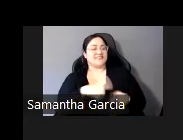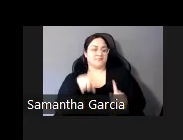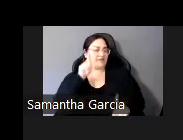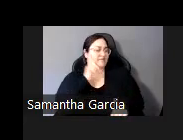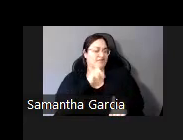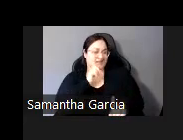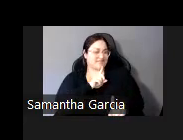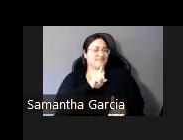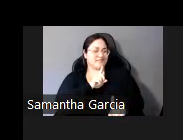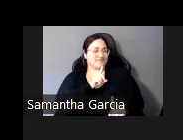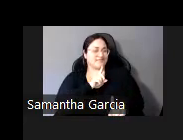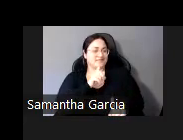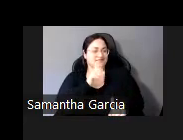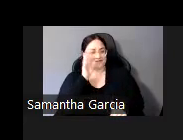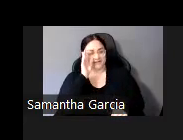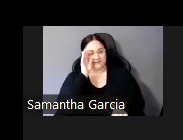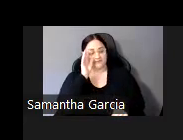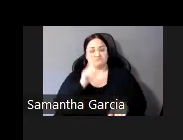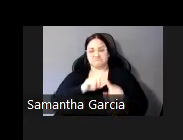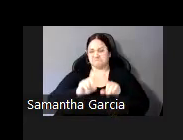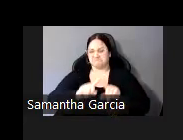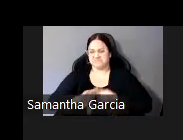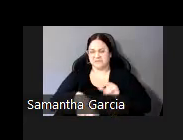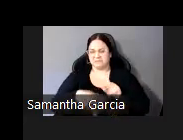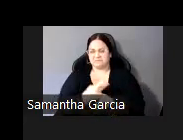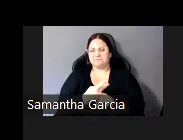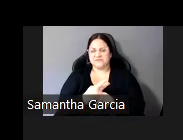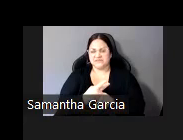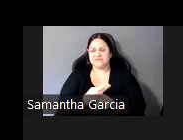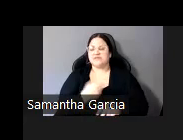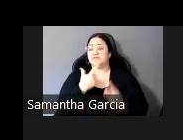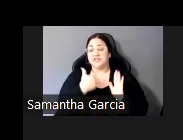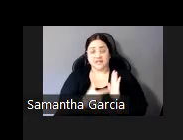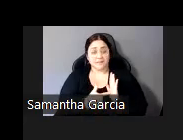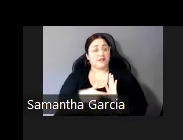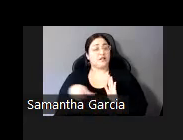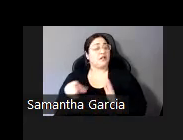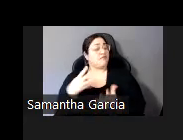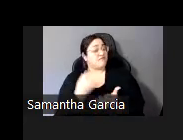services. There are a variety of these service scams out there. They include financial